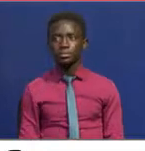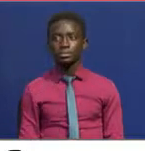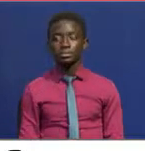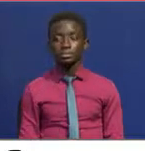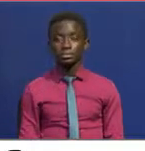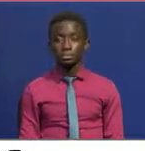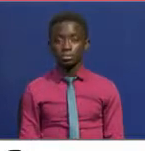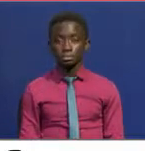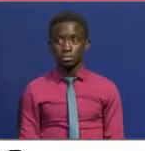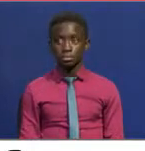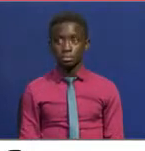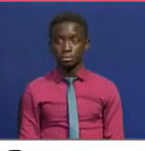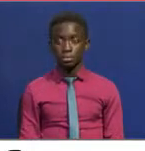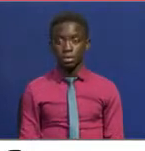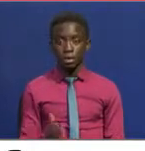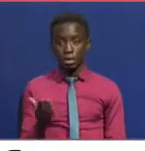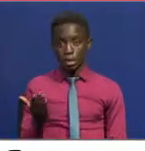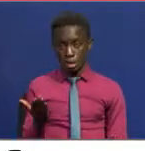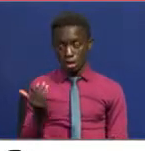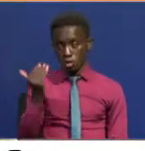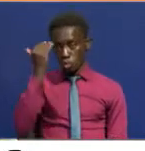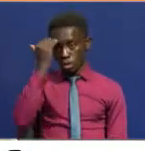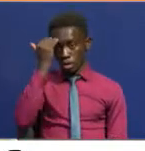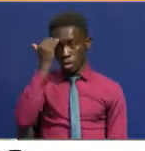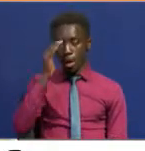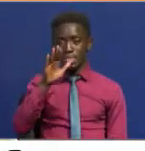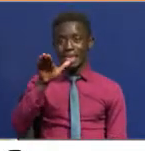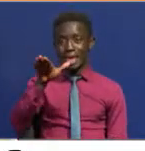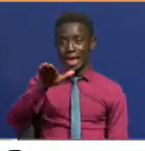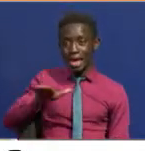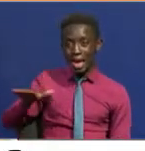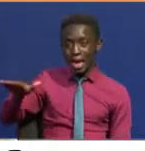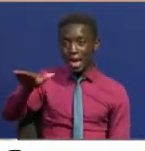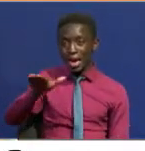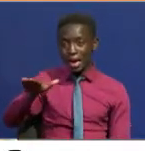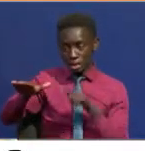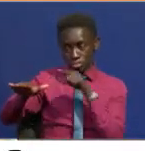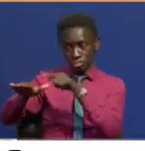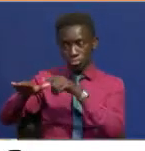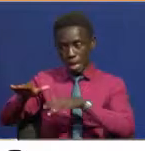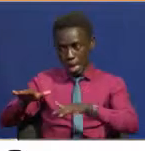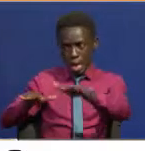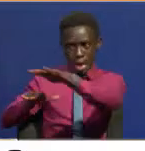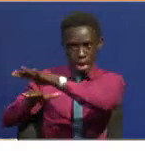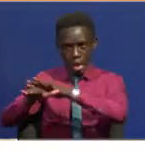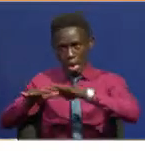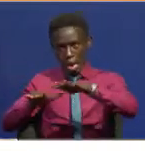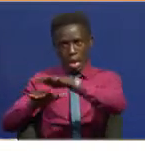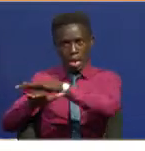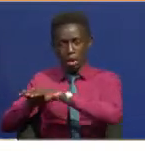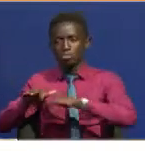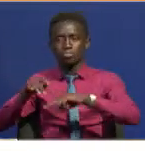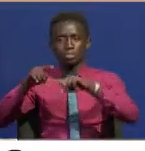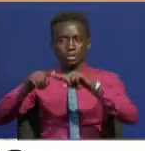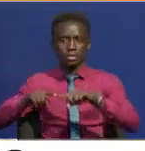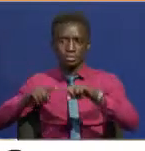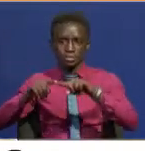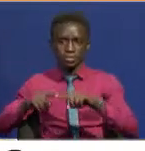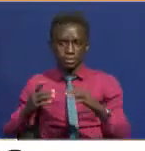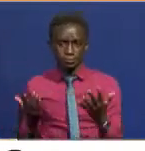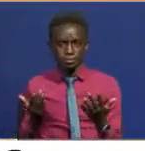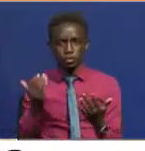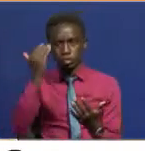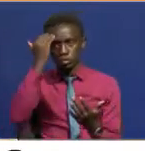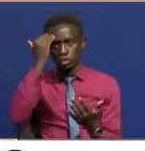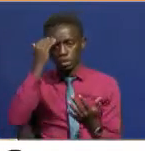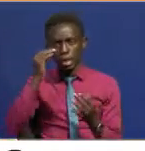edge is the area you're in also determines how you will play. When you see you're playing in a very good pitch, you're very